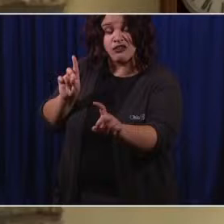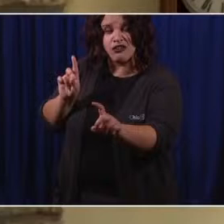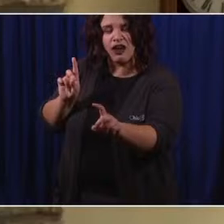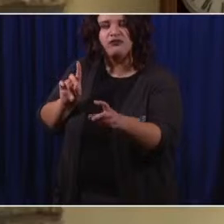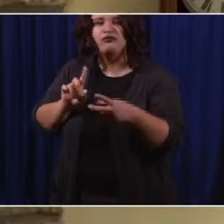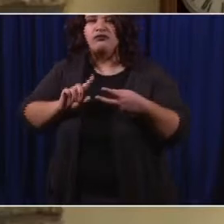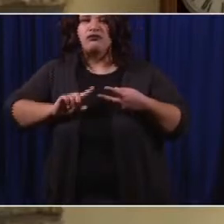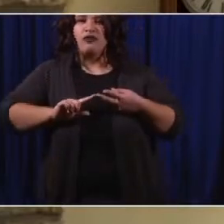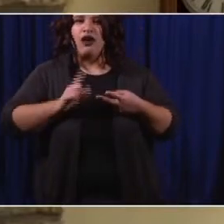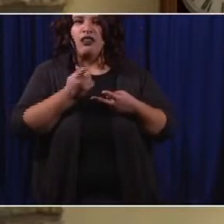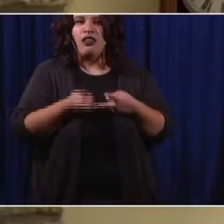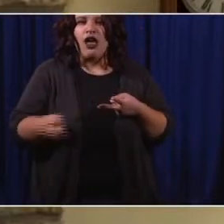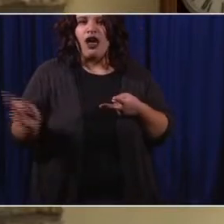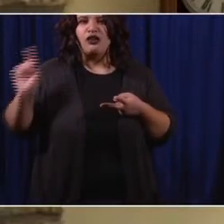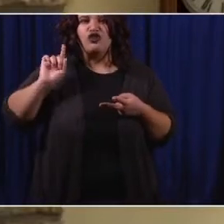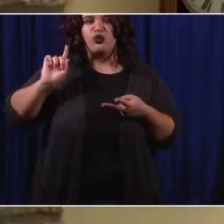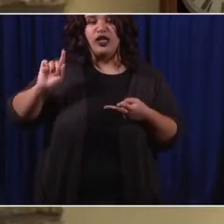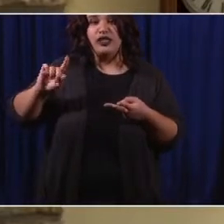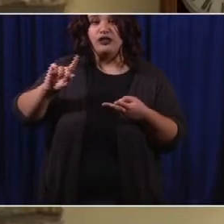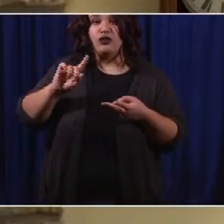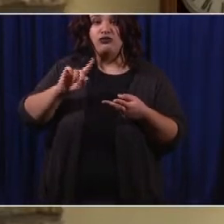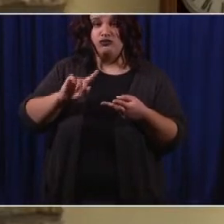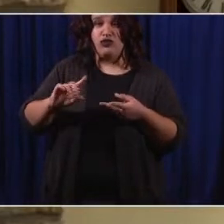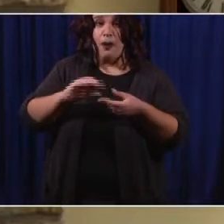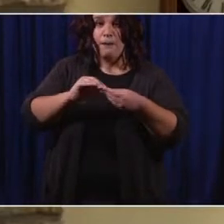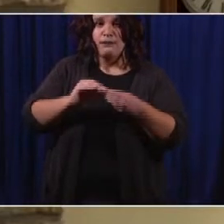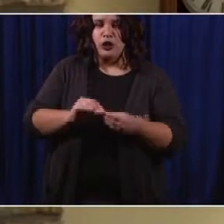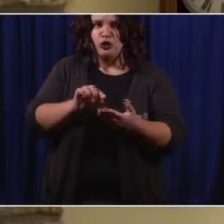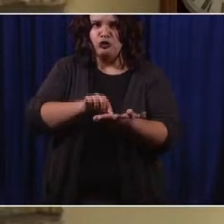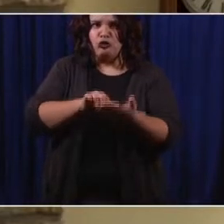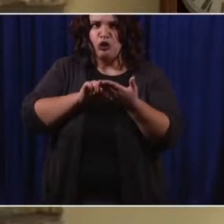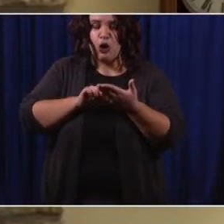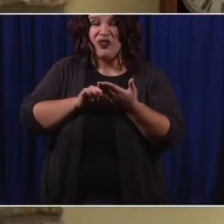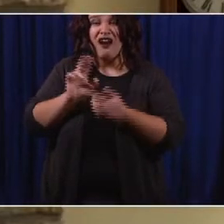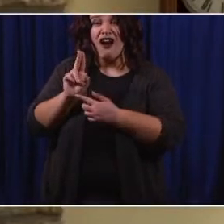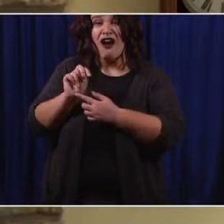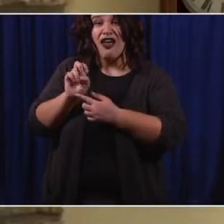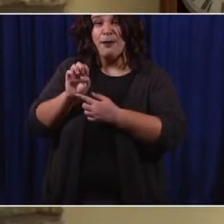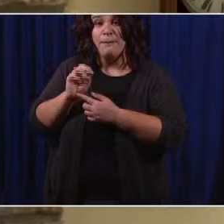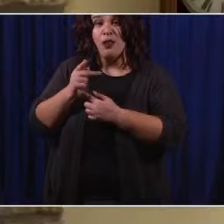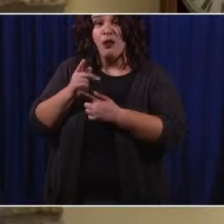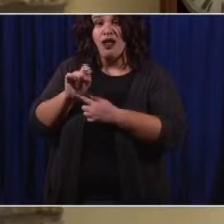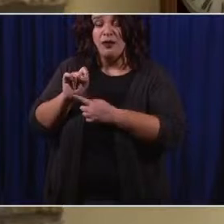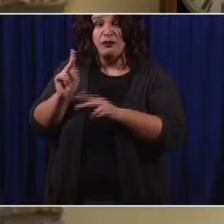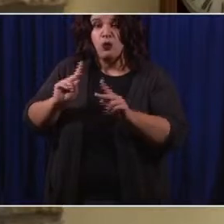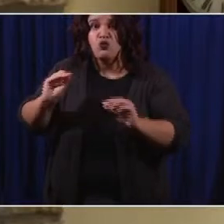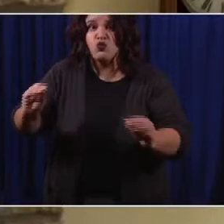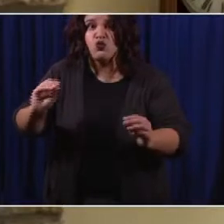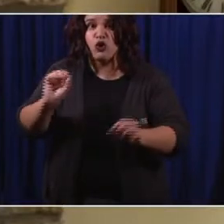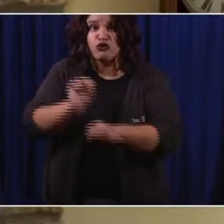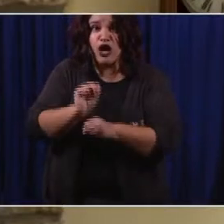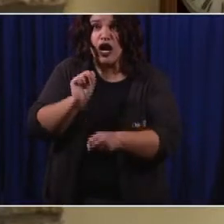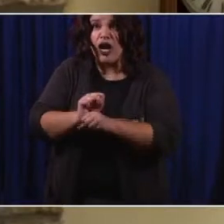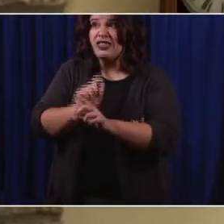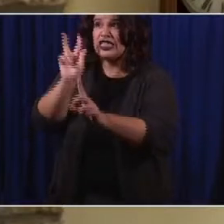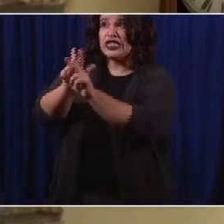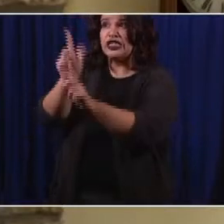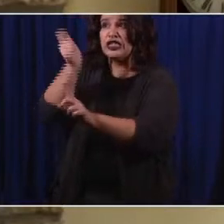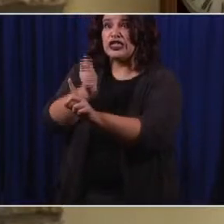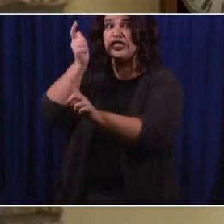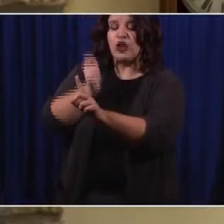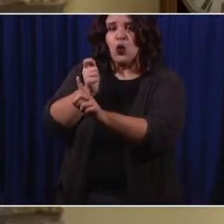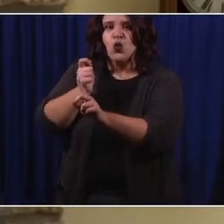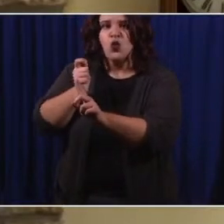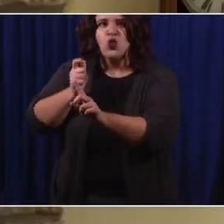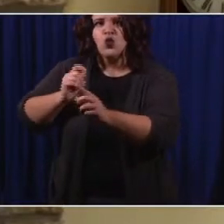that initial unemployment claims ticked back up, what are your concerns that small businesses and low income renters are going to